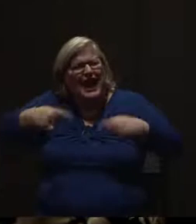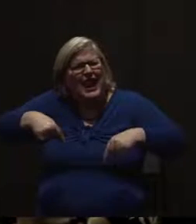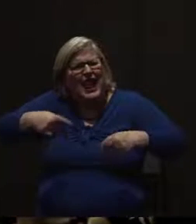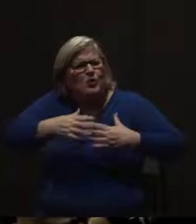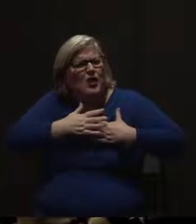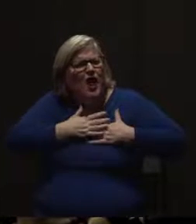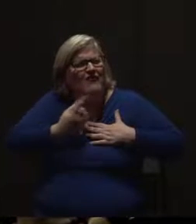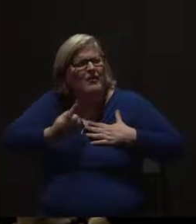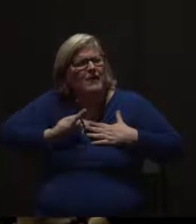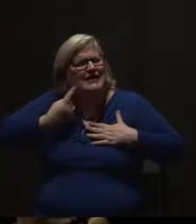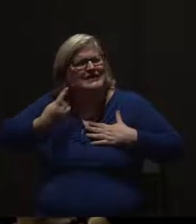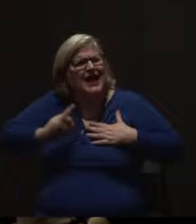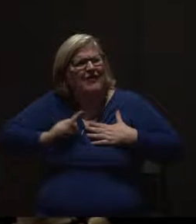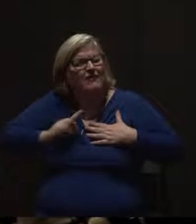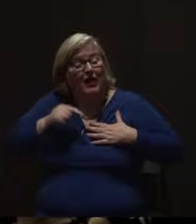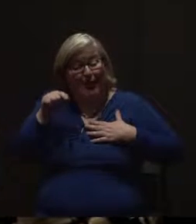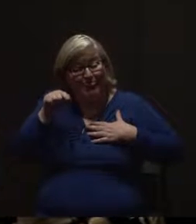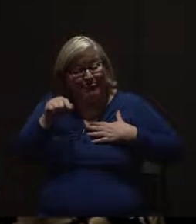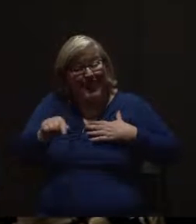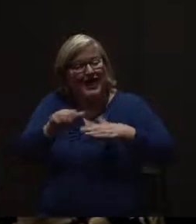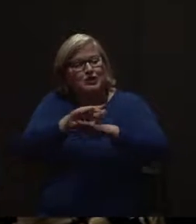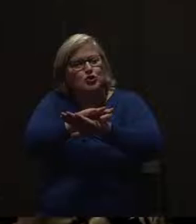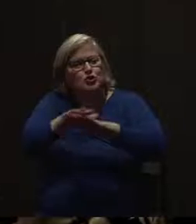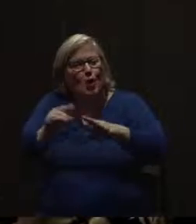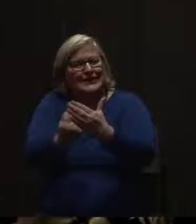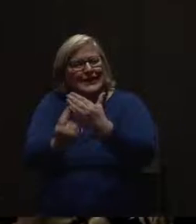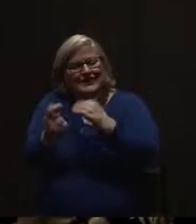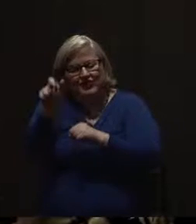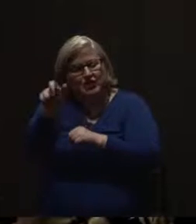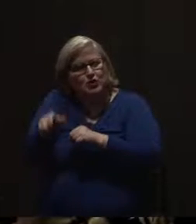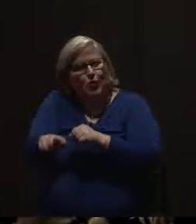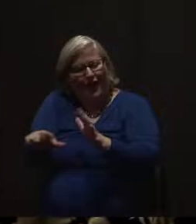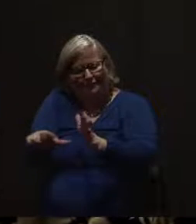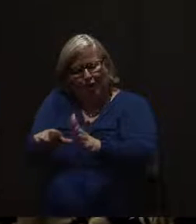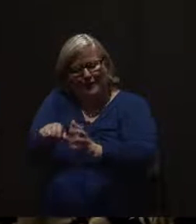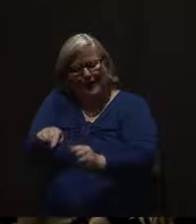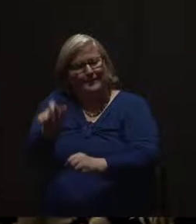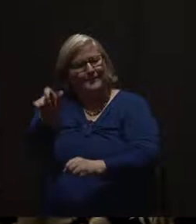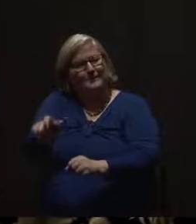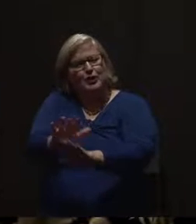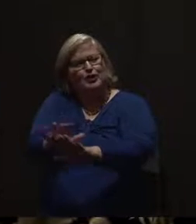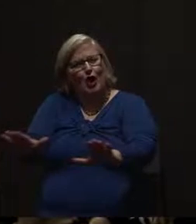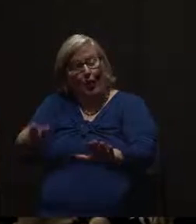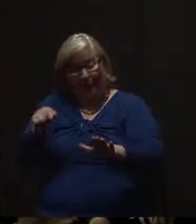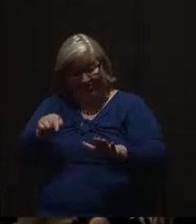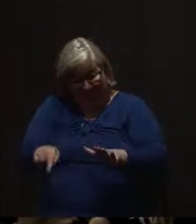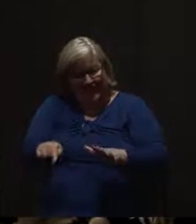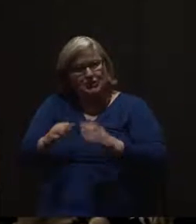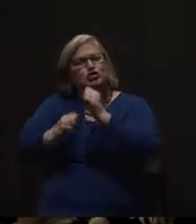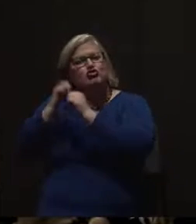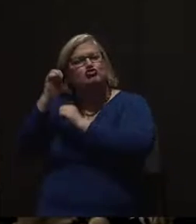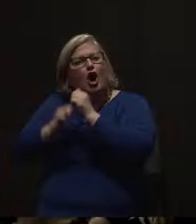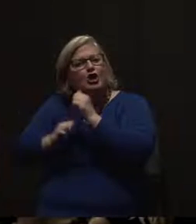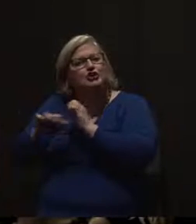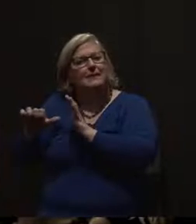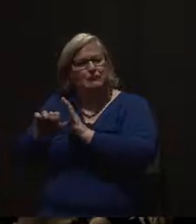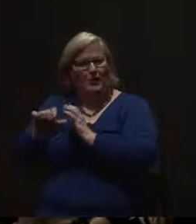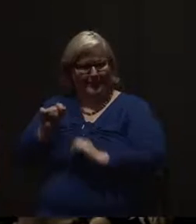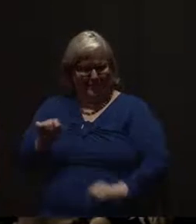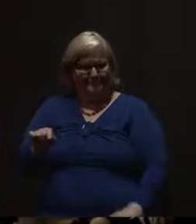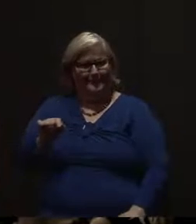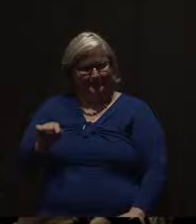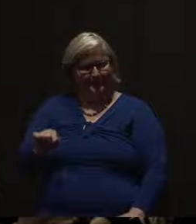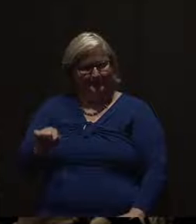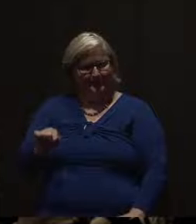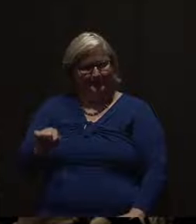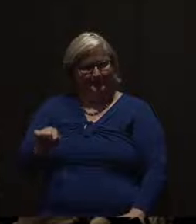sentence or an individual problem. It's a structural problem. And of course, it can become an individual problem, but that's another